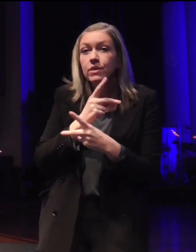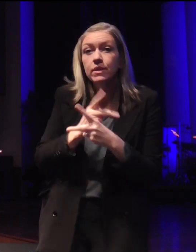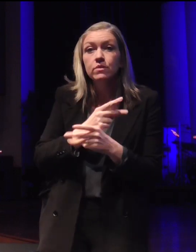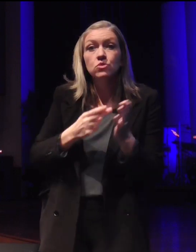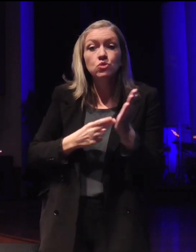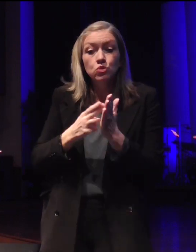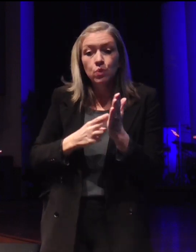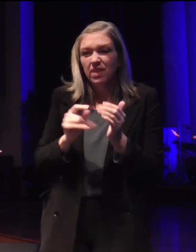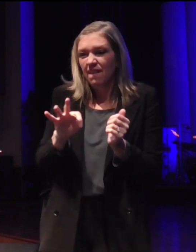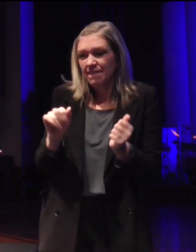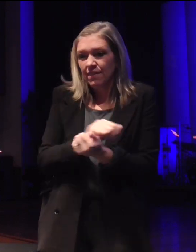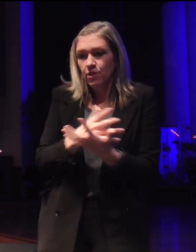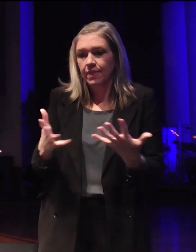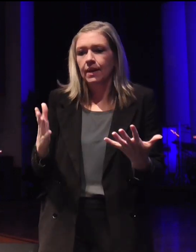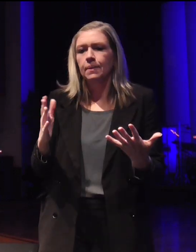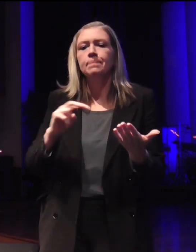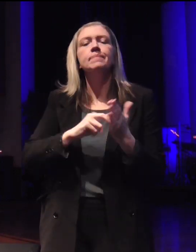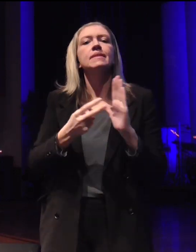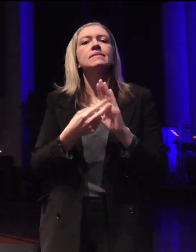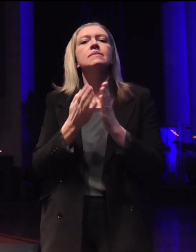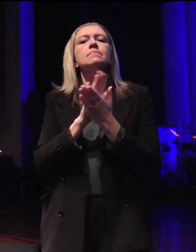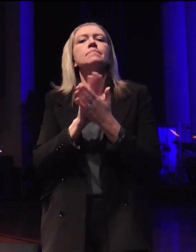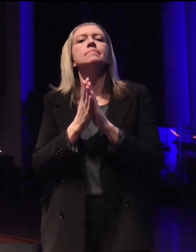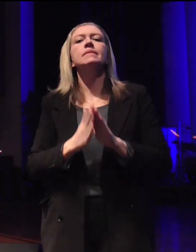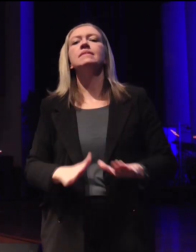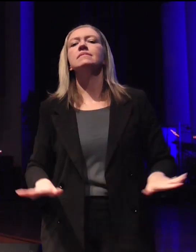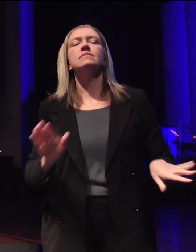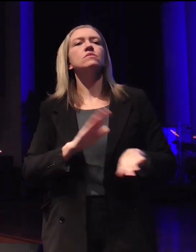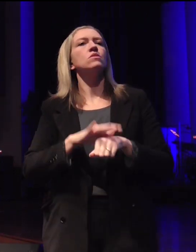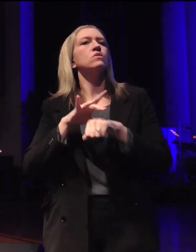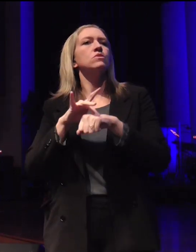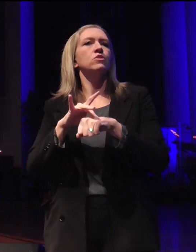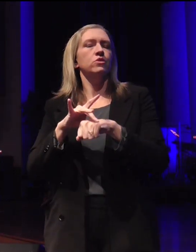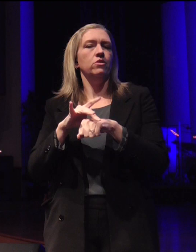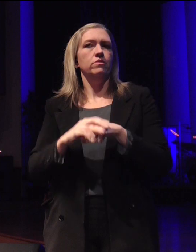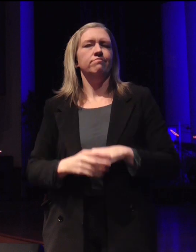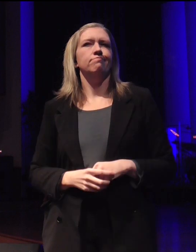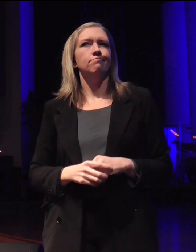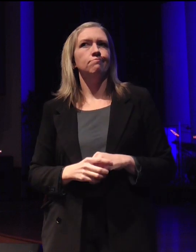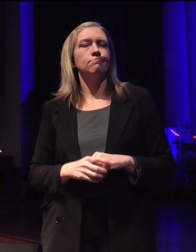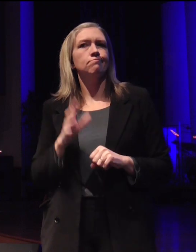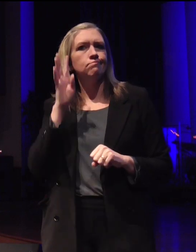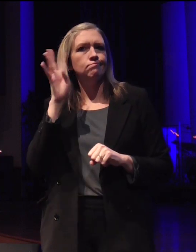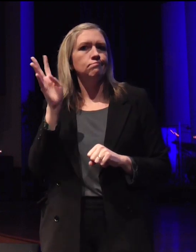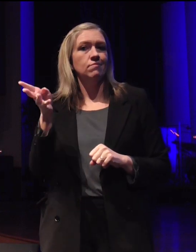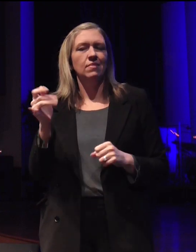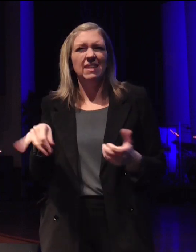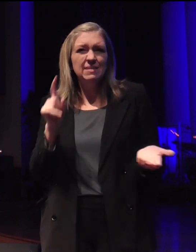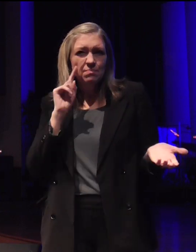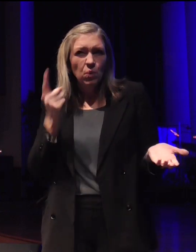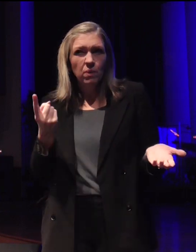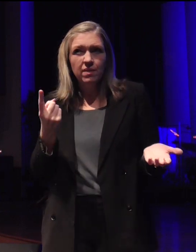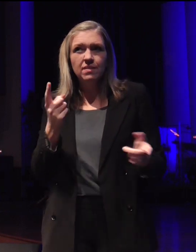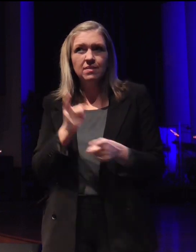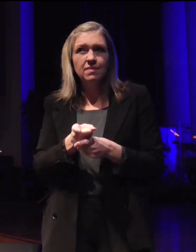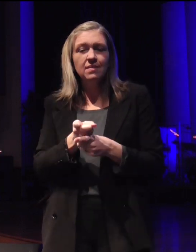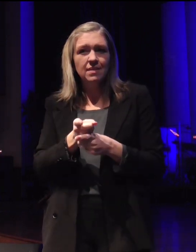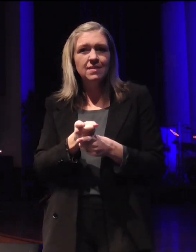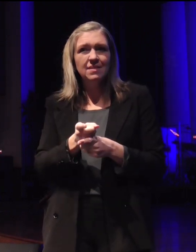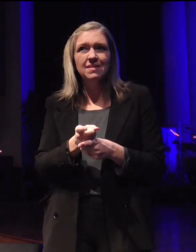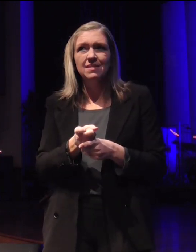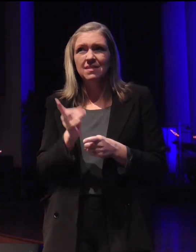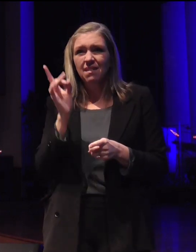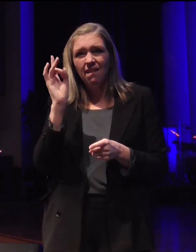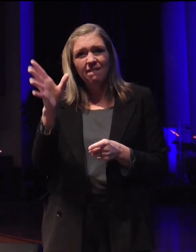live from it, peace would reign supreme on earth. But gosh, that would be boring, wouldn't it? It'd be